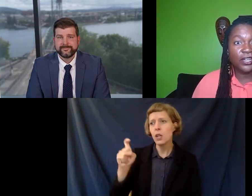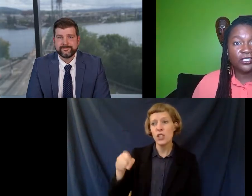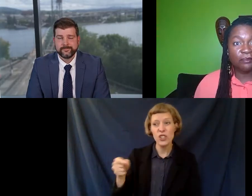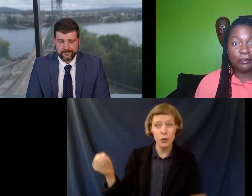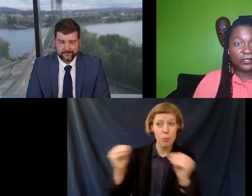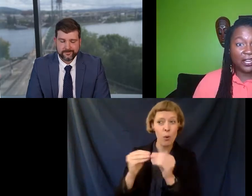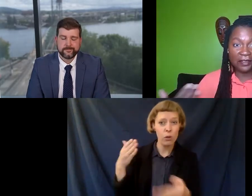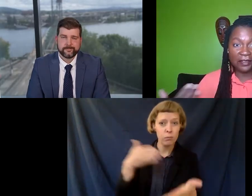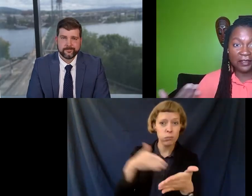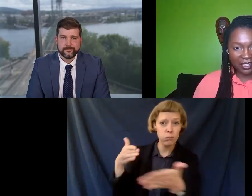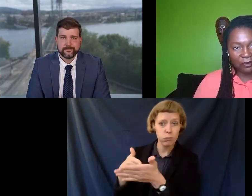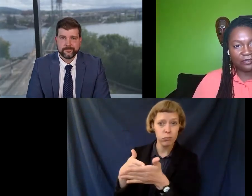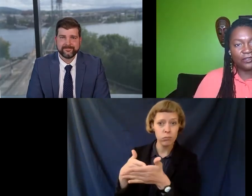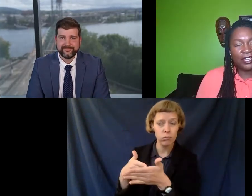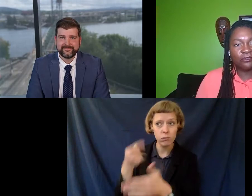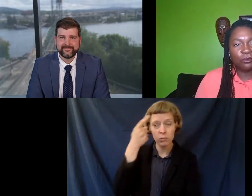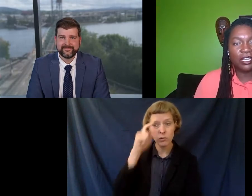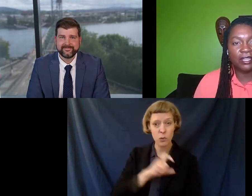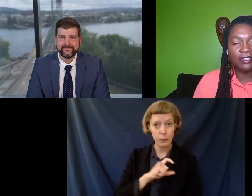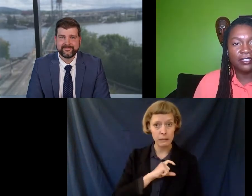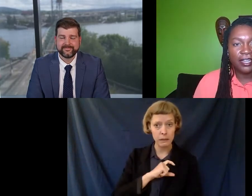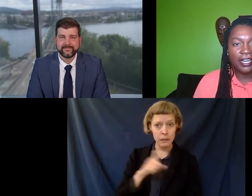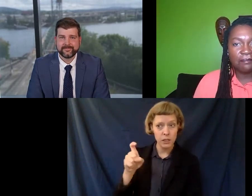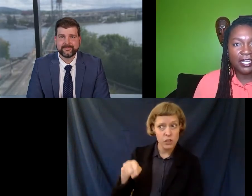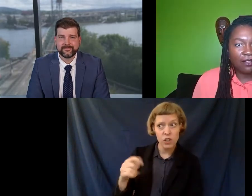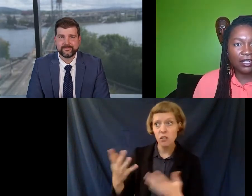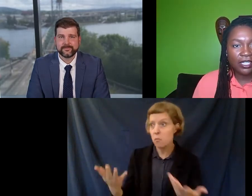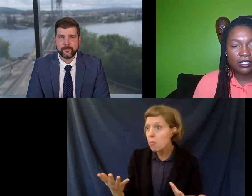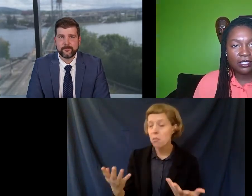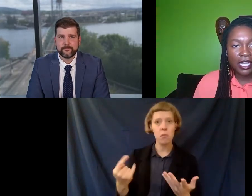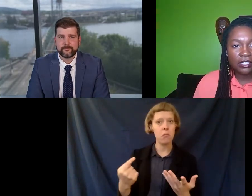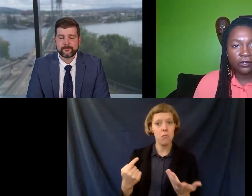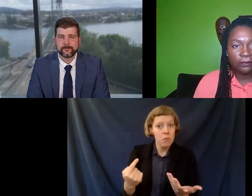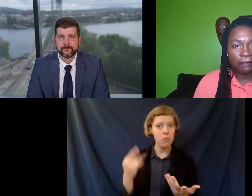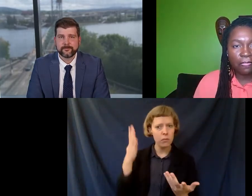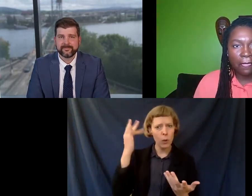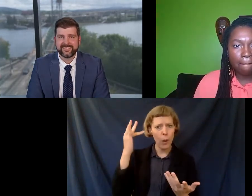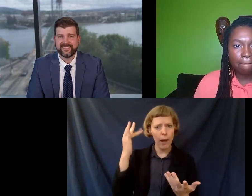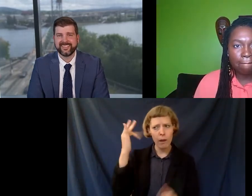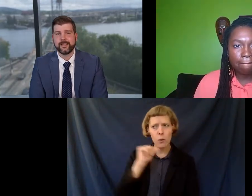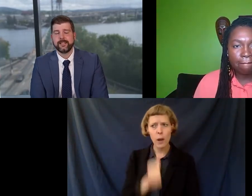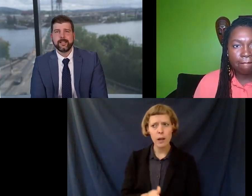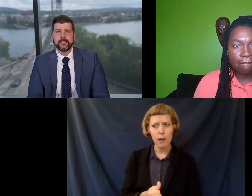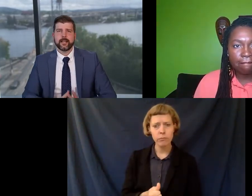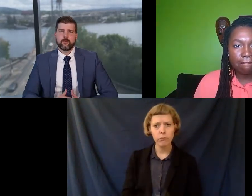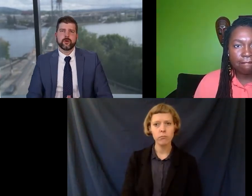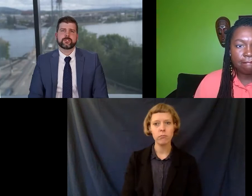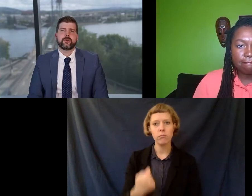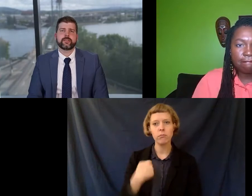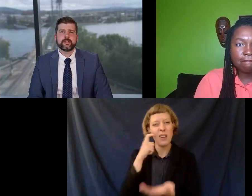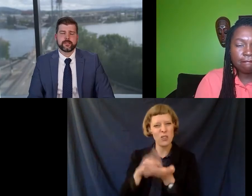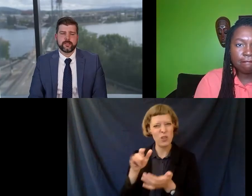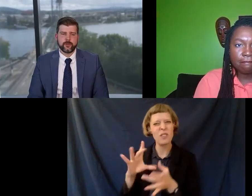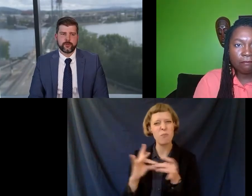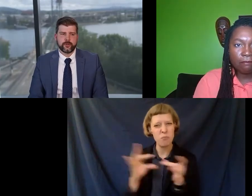on Twitter. It's a question that people are talking about pretty frequently in the rooms that I'm in. And now I got a chance to ask you. Yeah, well, so